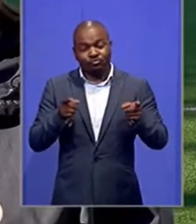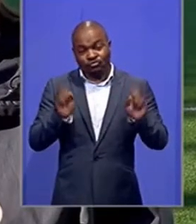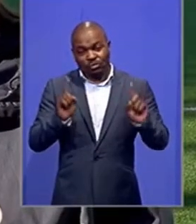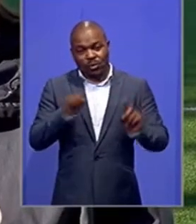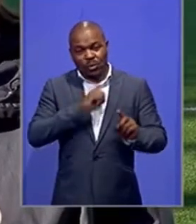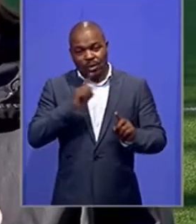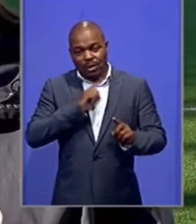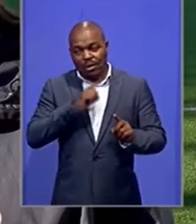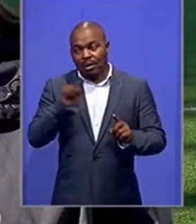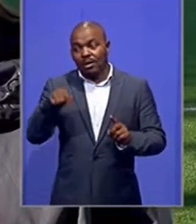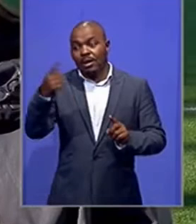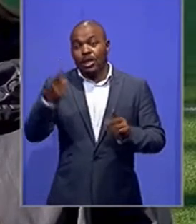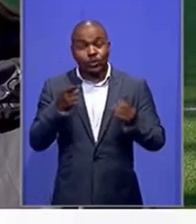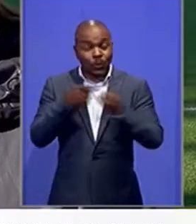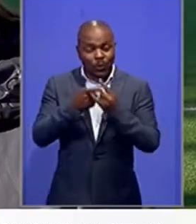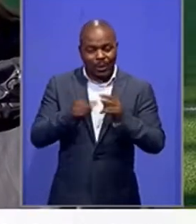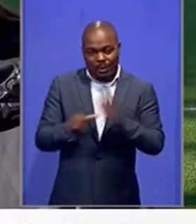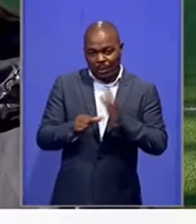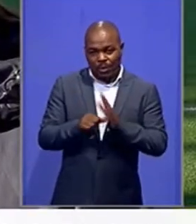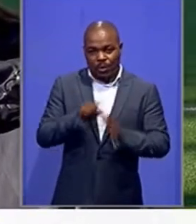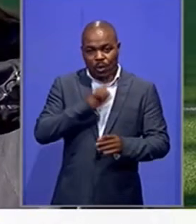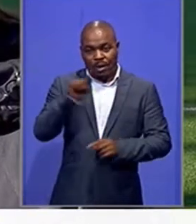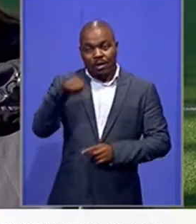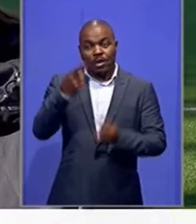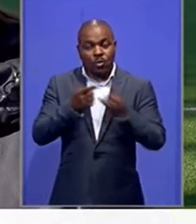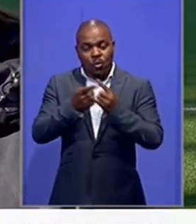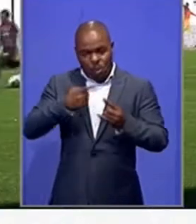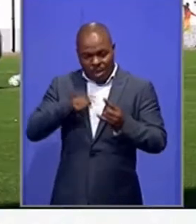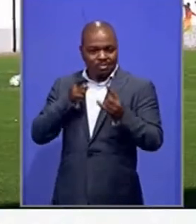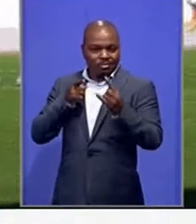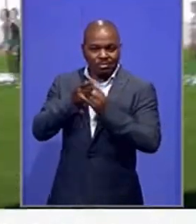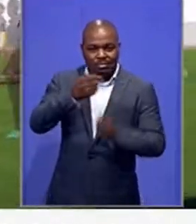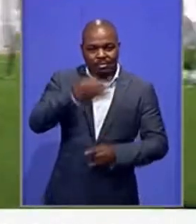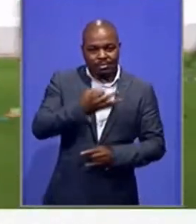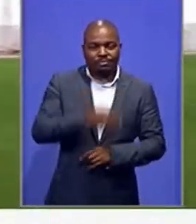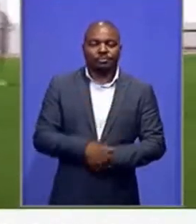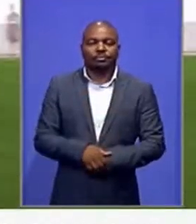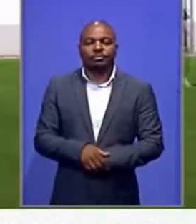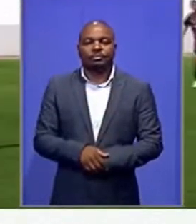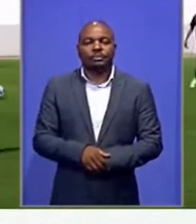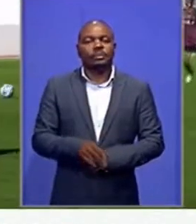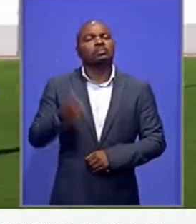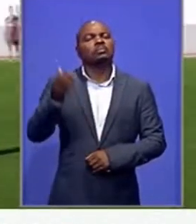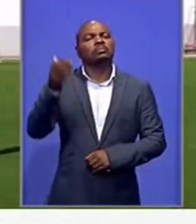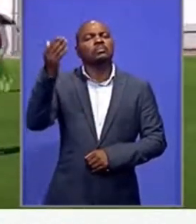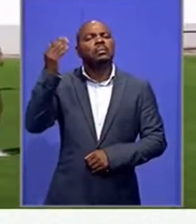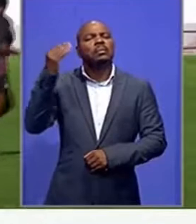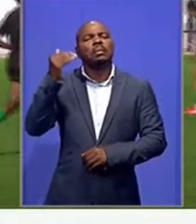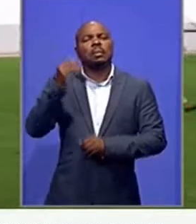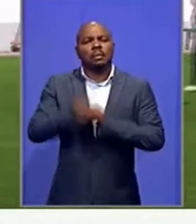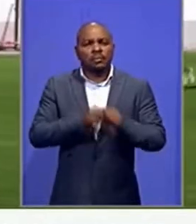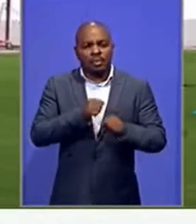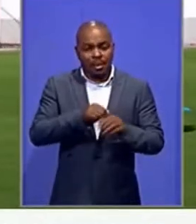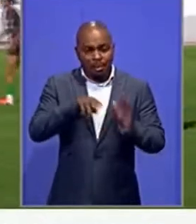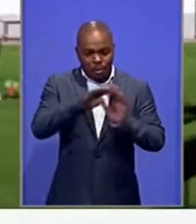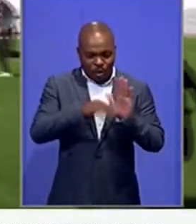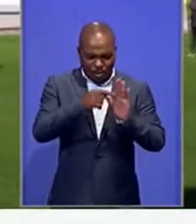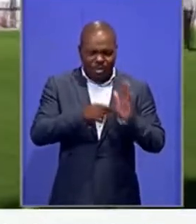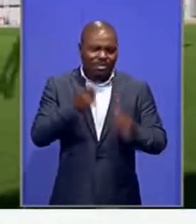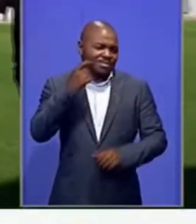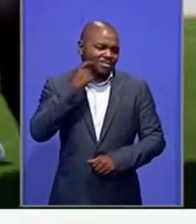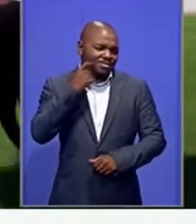goal is the biggest goal, and we want to make sure that the next goal is our goal. Dilemong tse mmalwa tse fetileng letsholo lena le ne le tlo ba bonolo